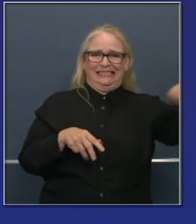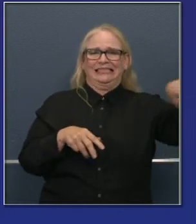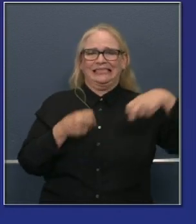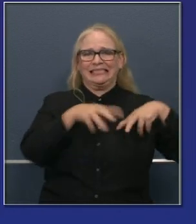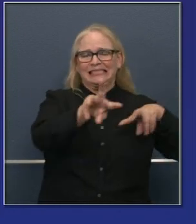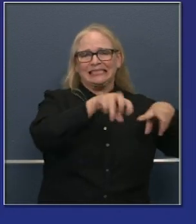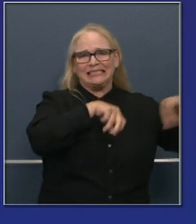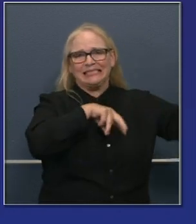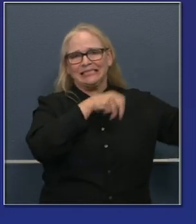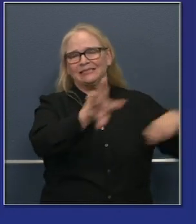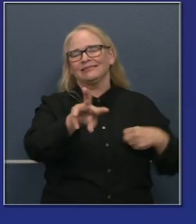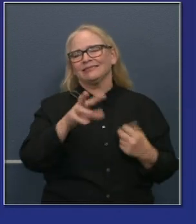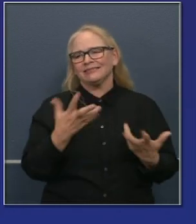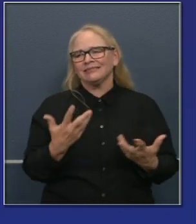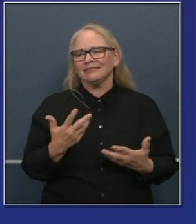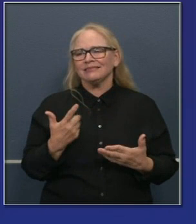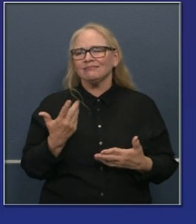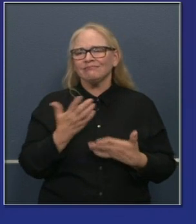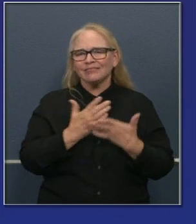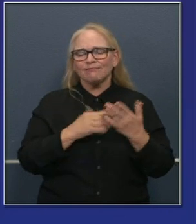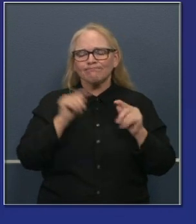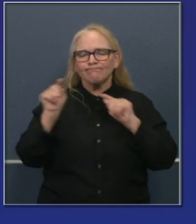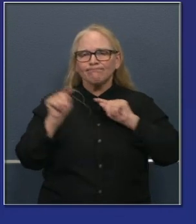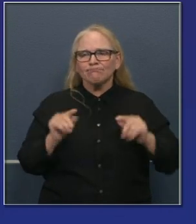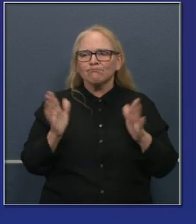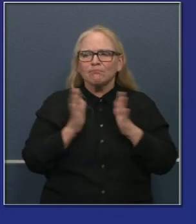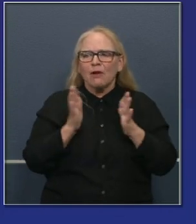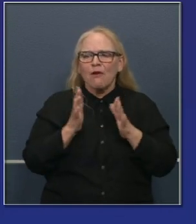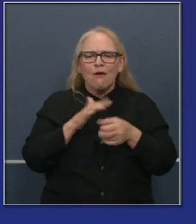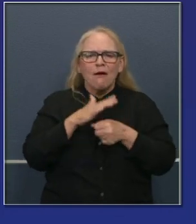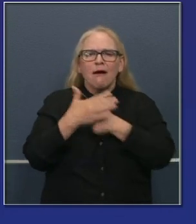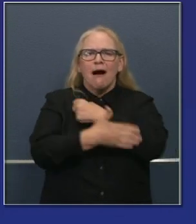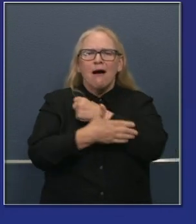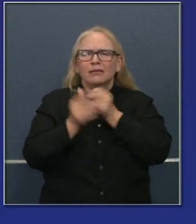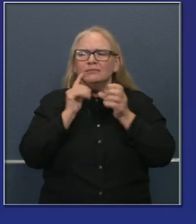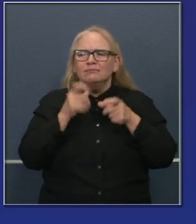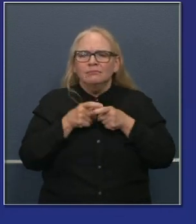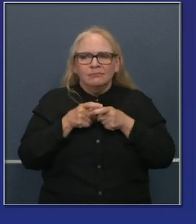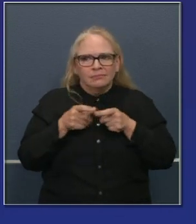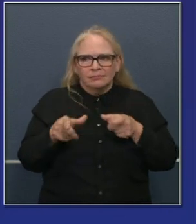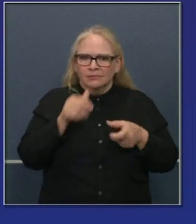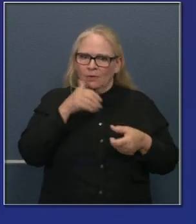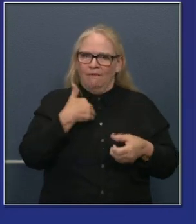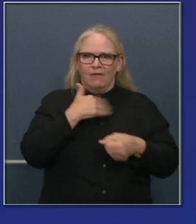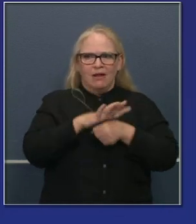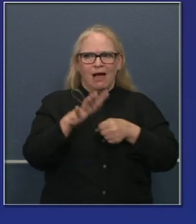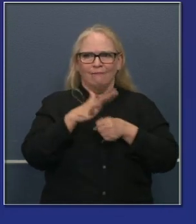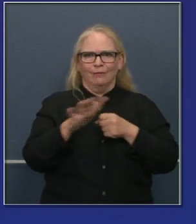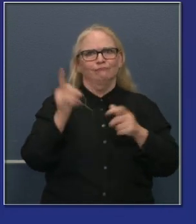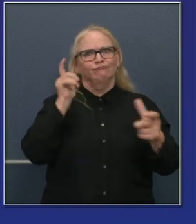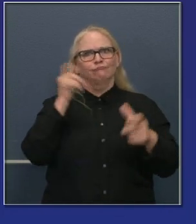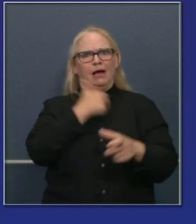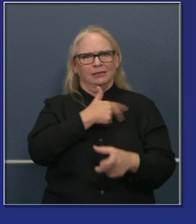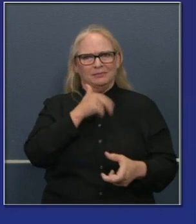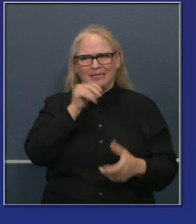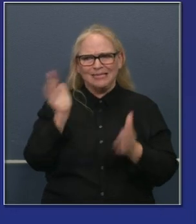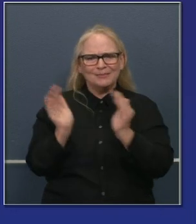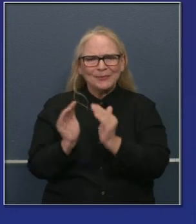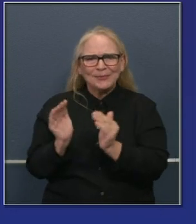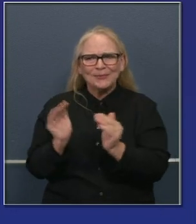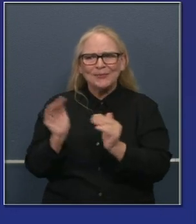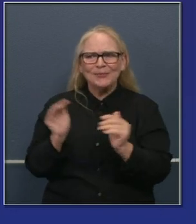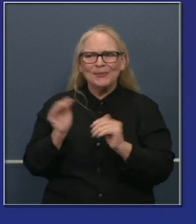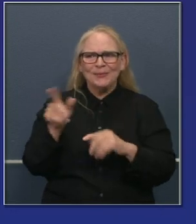contextualized that there are smaller jurisdictions that don't have a lot of capacity. Just a few patients in the ICU